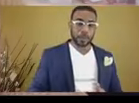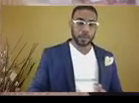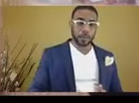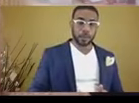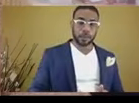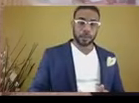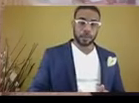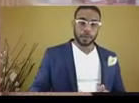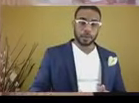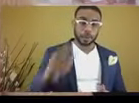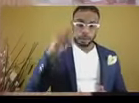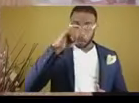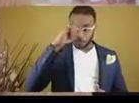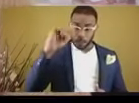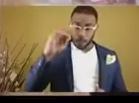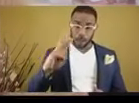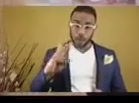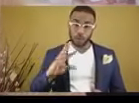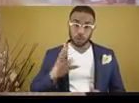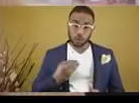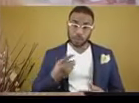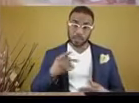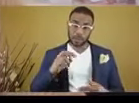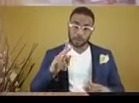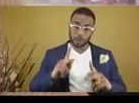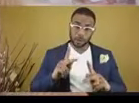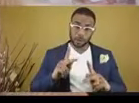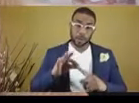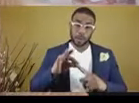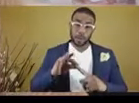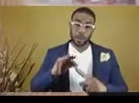Black transgender people, in particular Black transgender women,